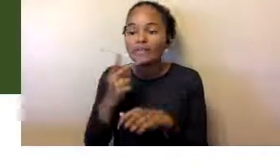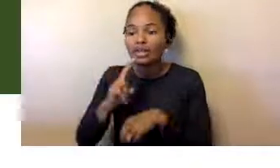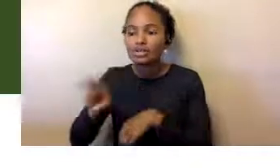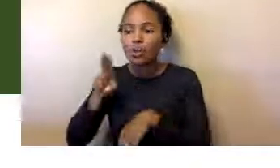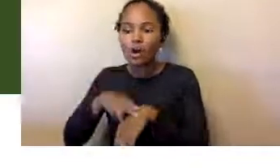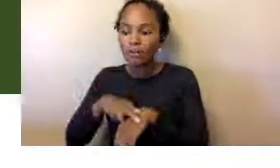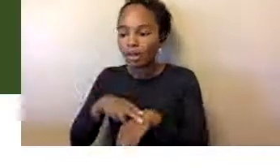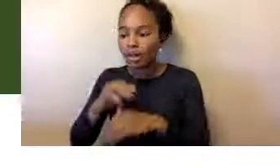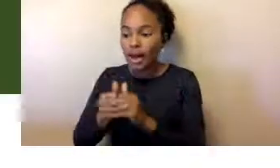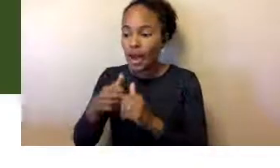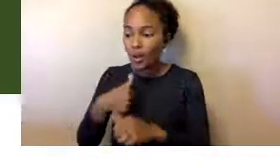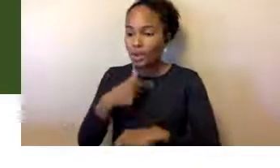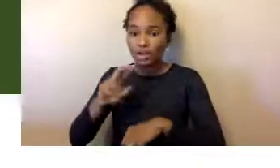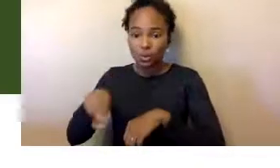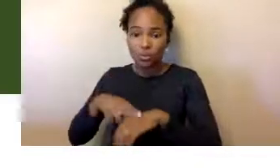disability.